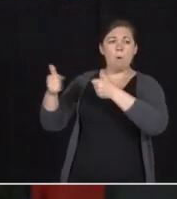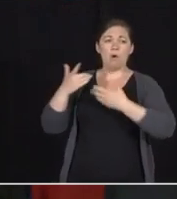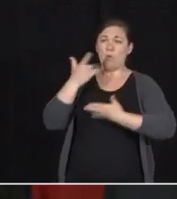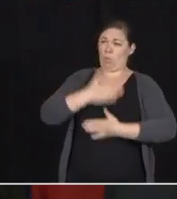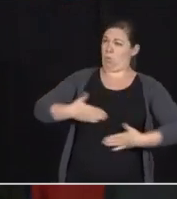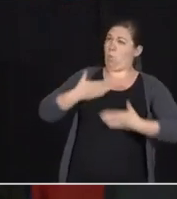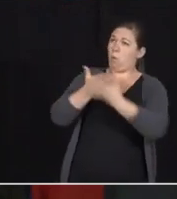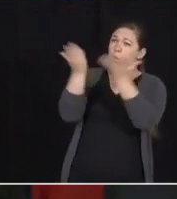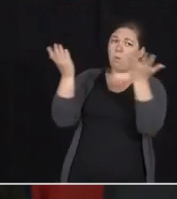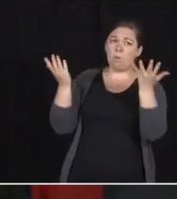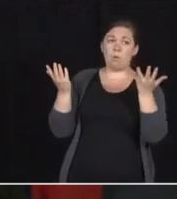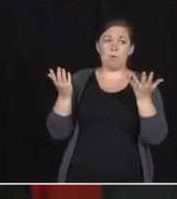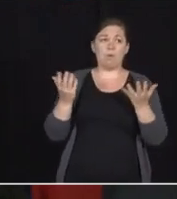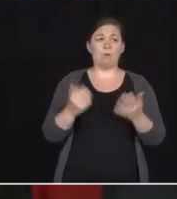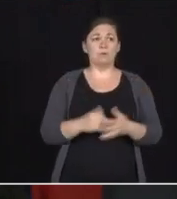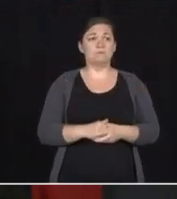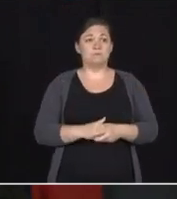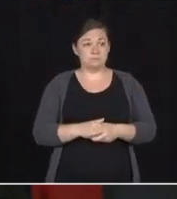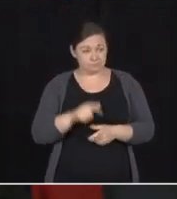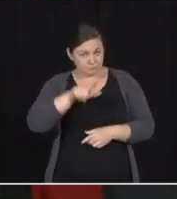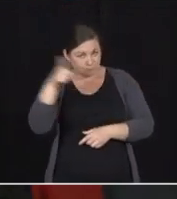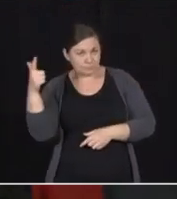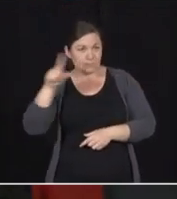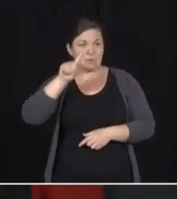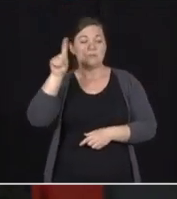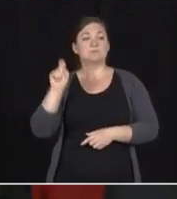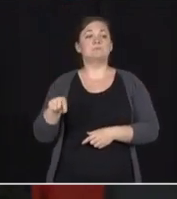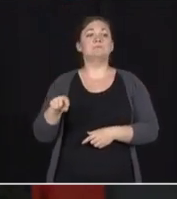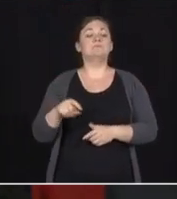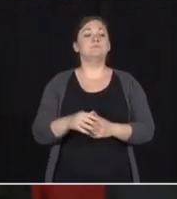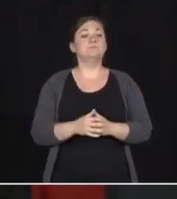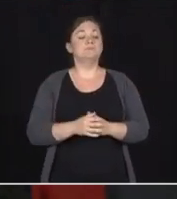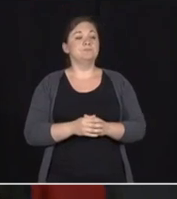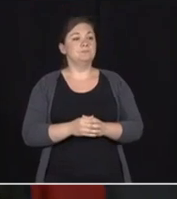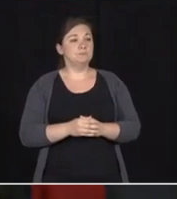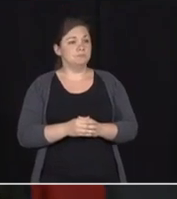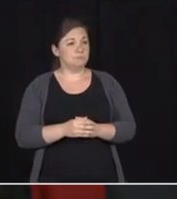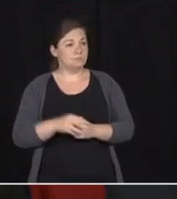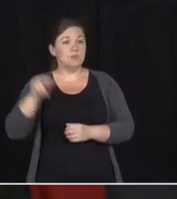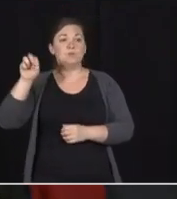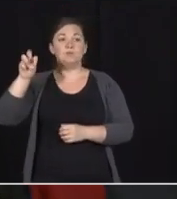question. Next question comes from Lucas Meyer from News Talk